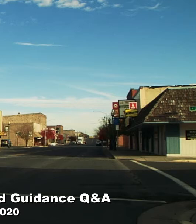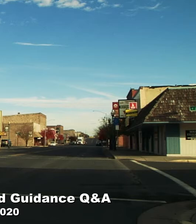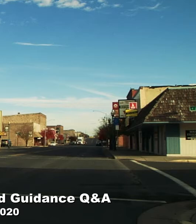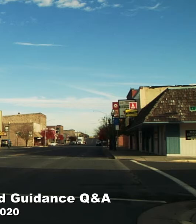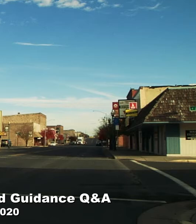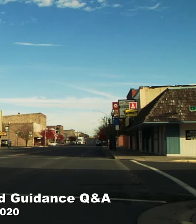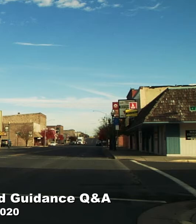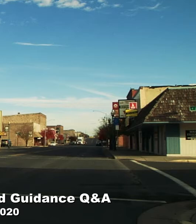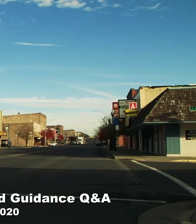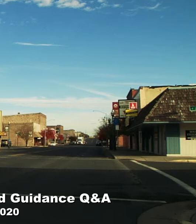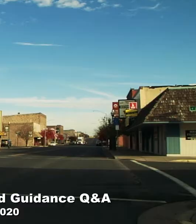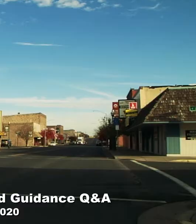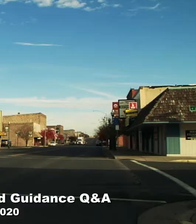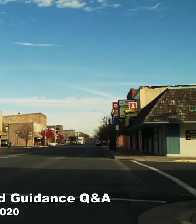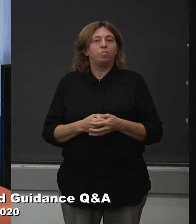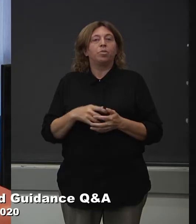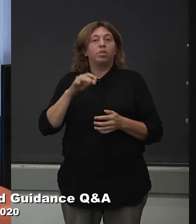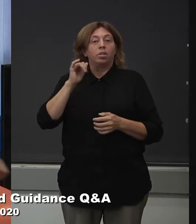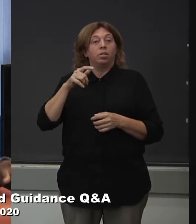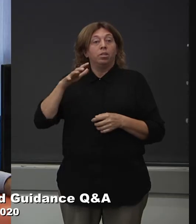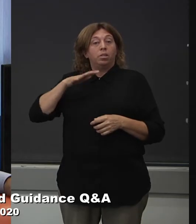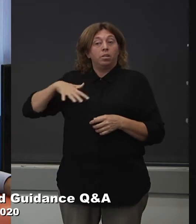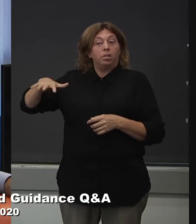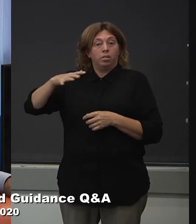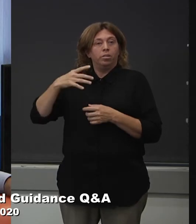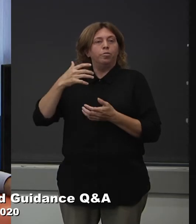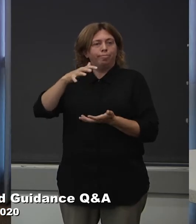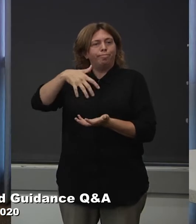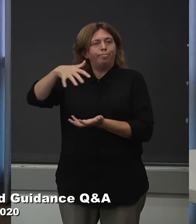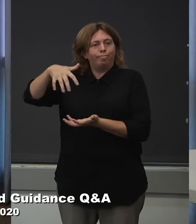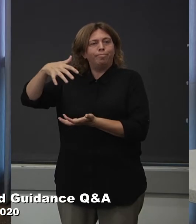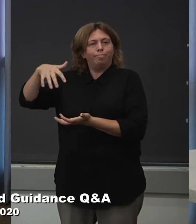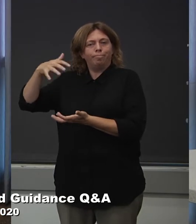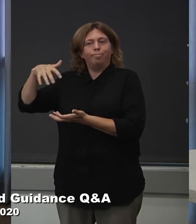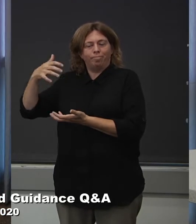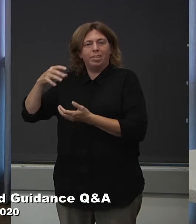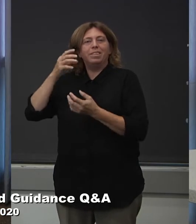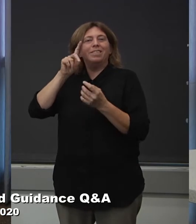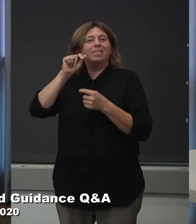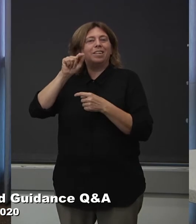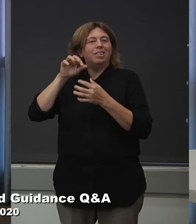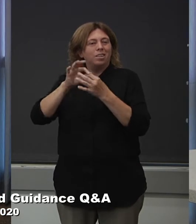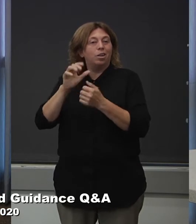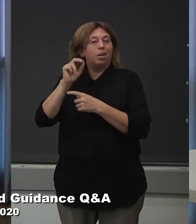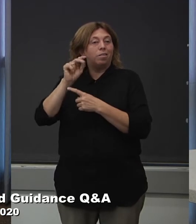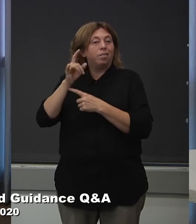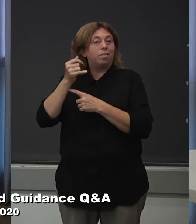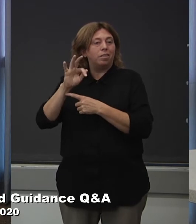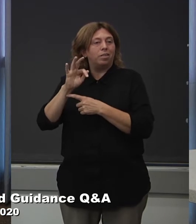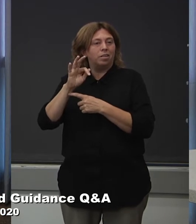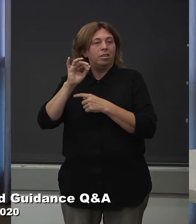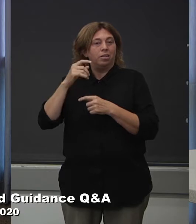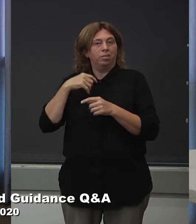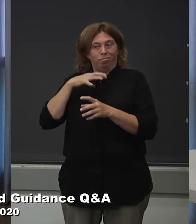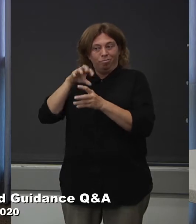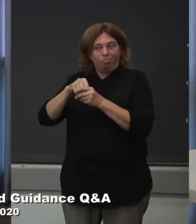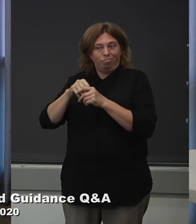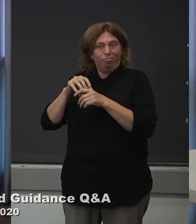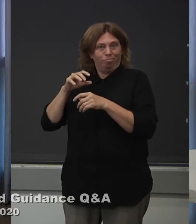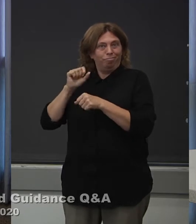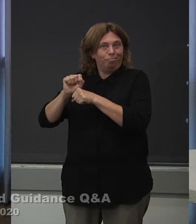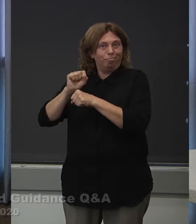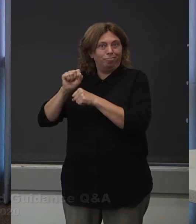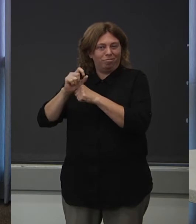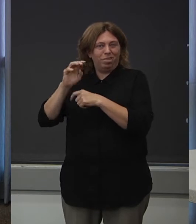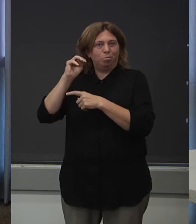members of the public related to COVID-19 since really early March. And in that time, we have received now